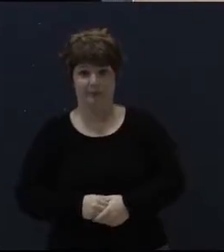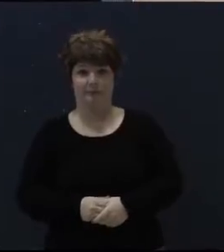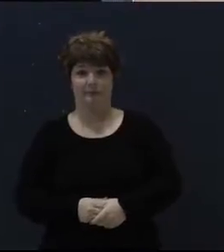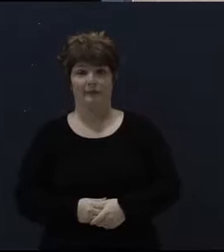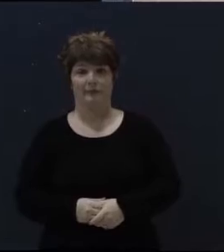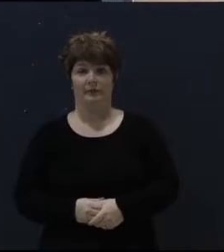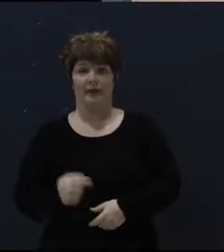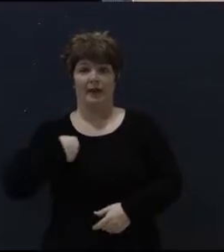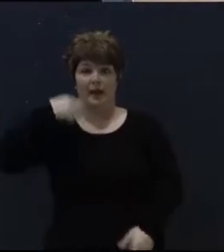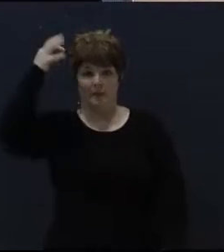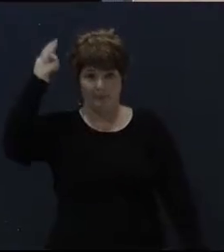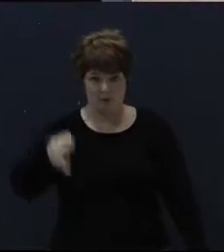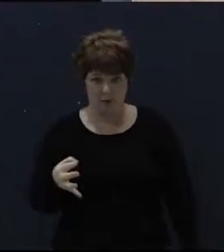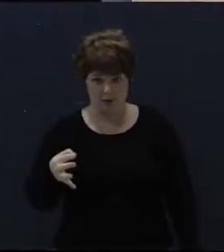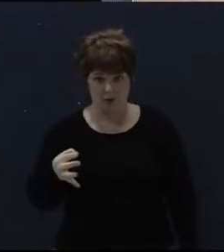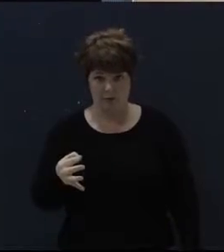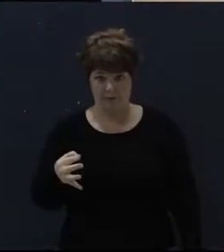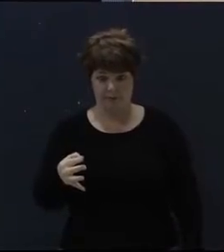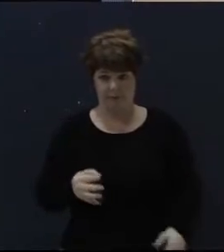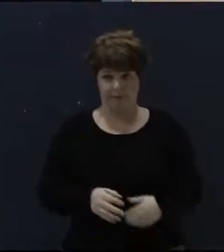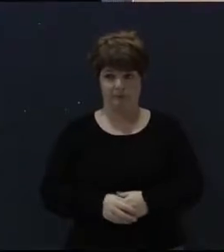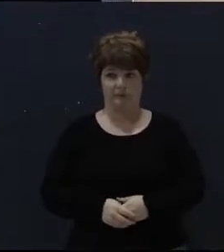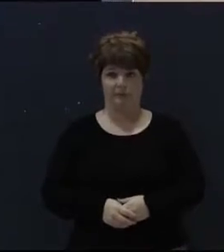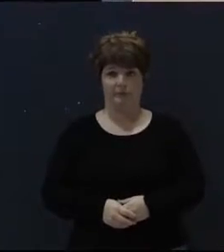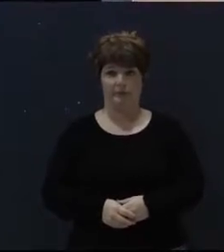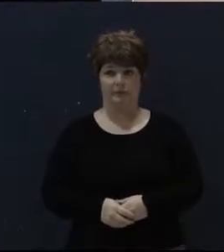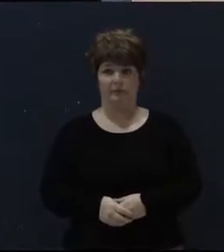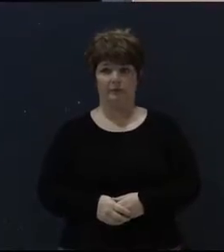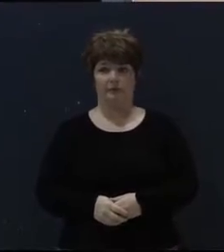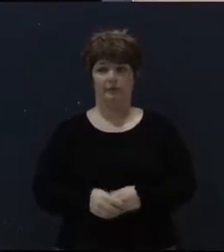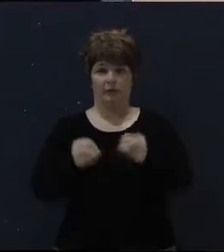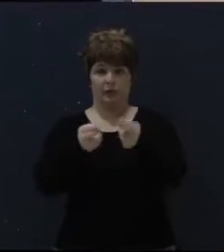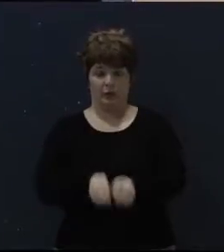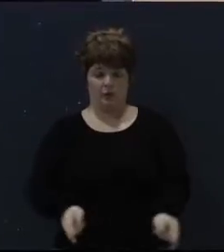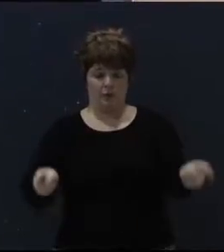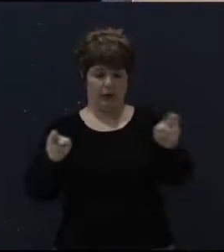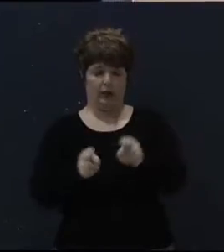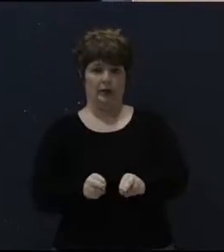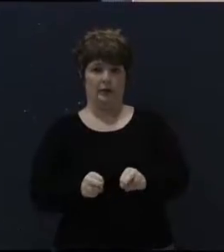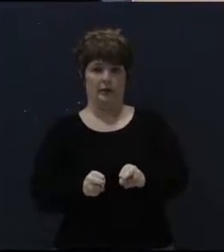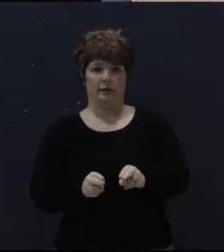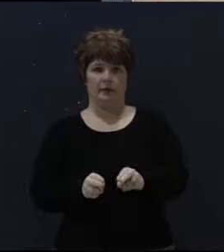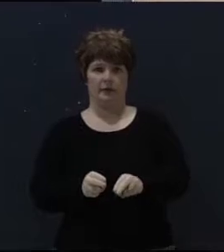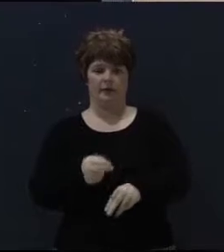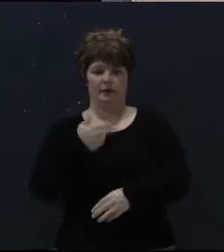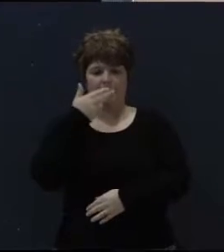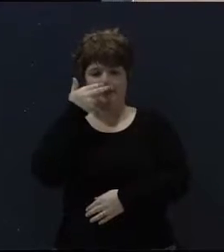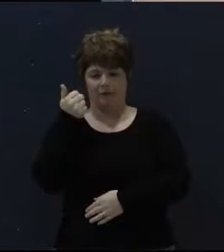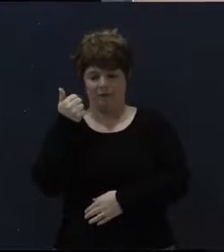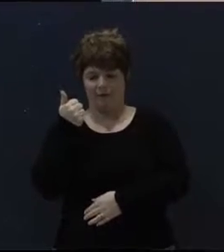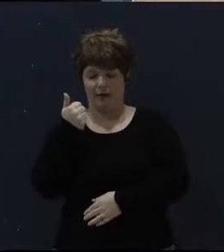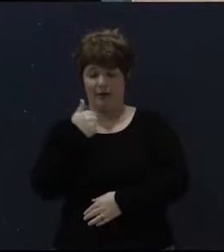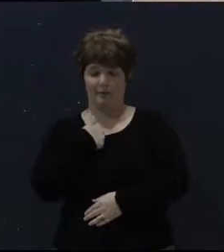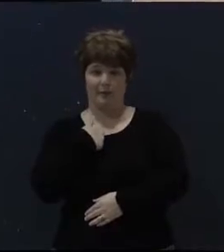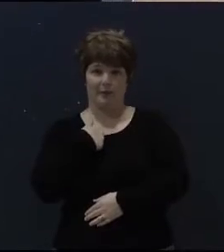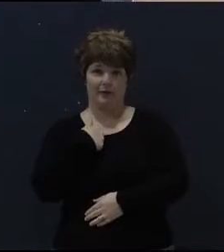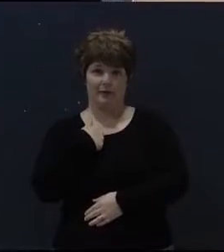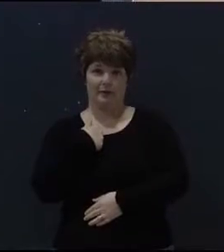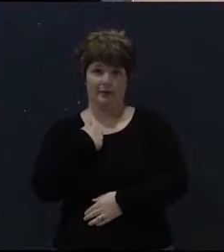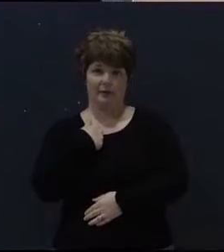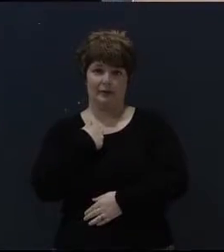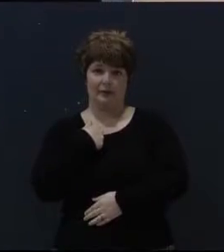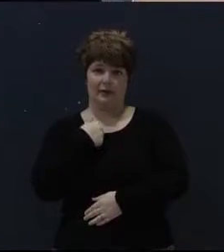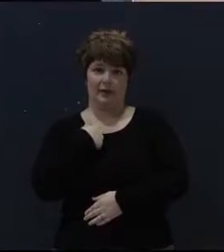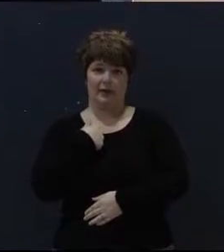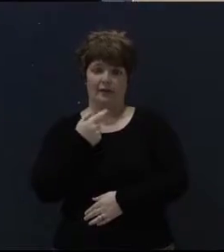Am I preaching? And then here's what's going on. You know, it's kind of funny to me. Because I